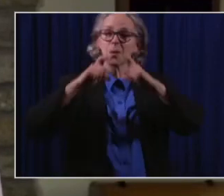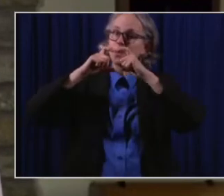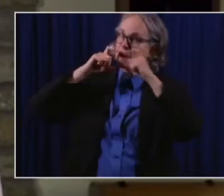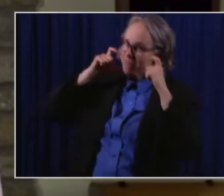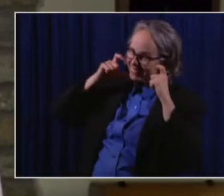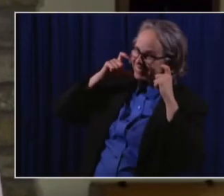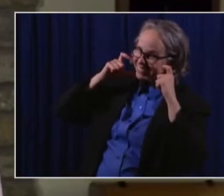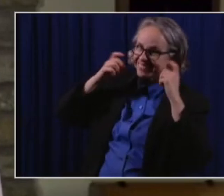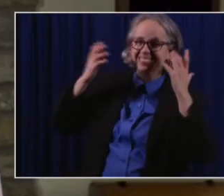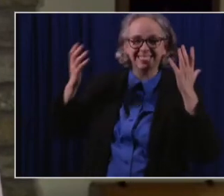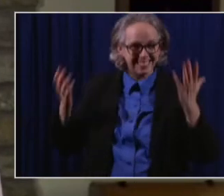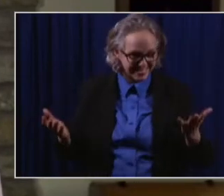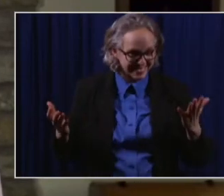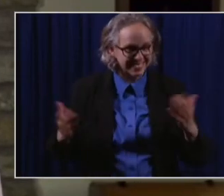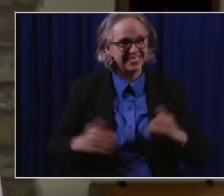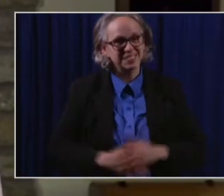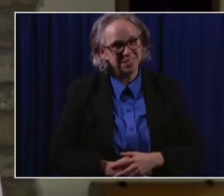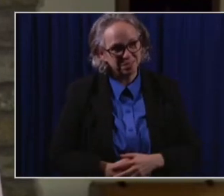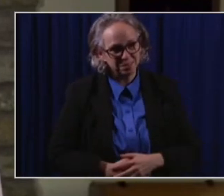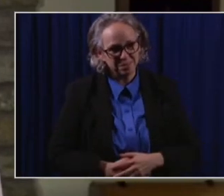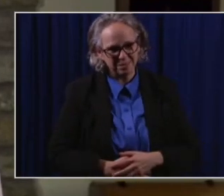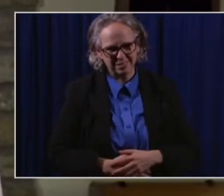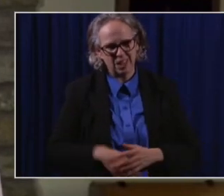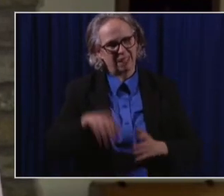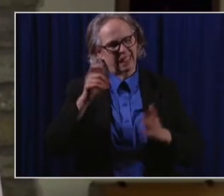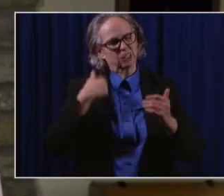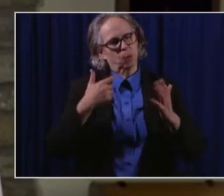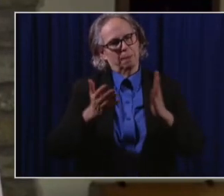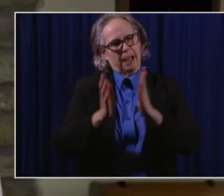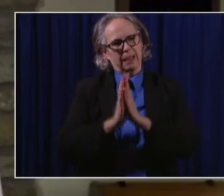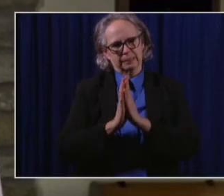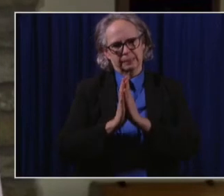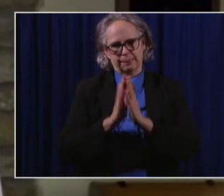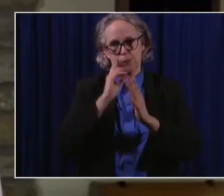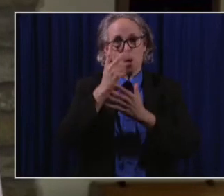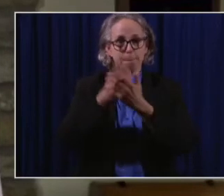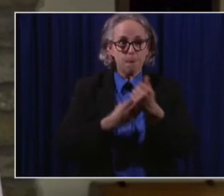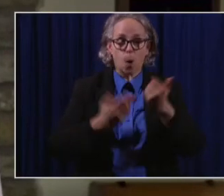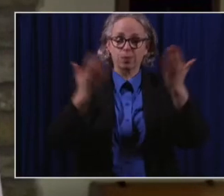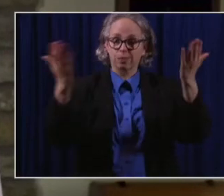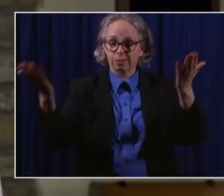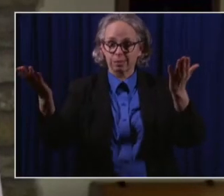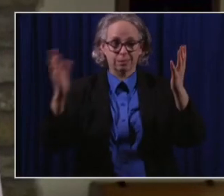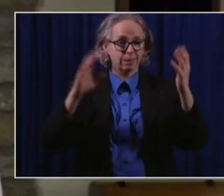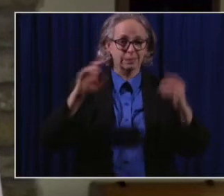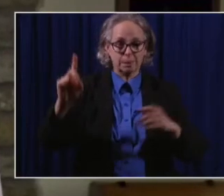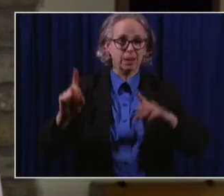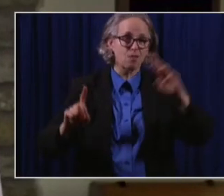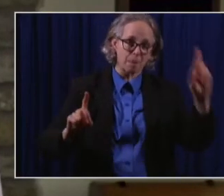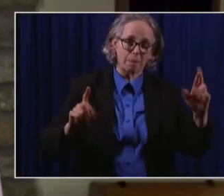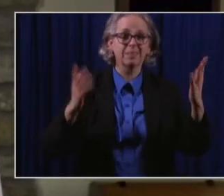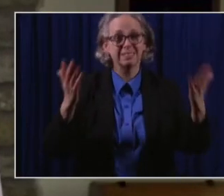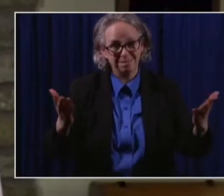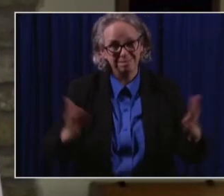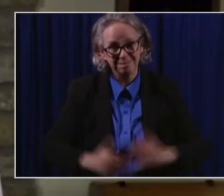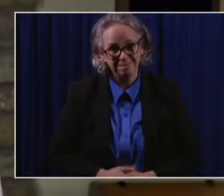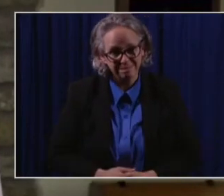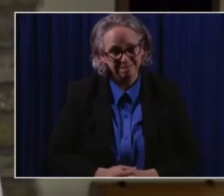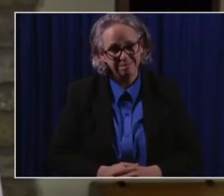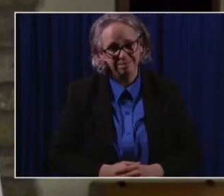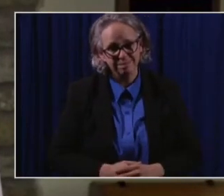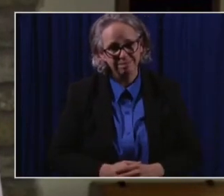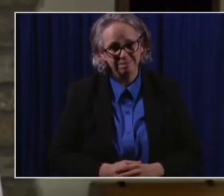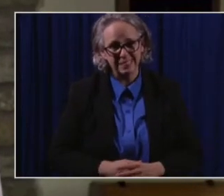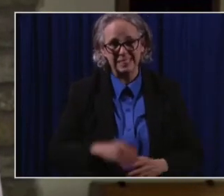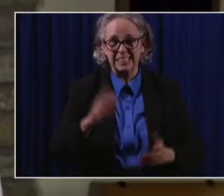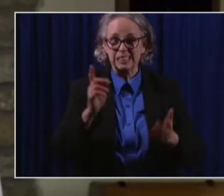mask. That's what we have told every group, and sometimes people